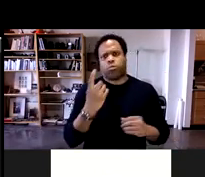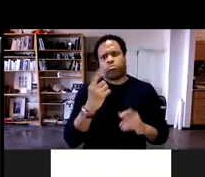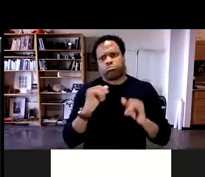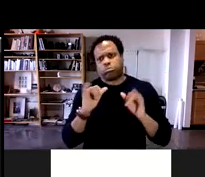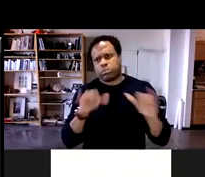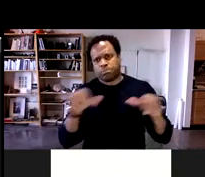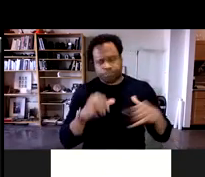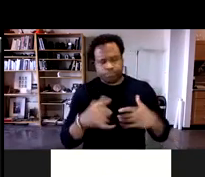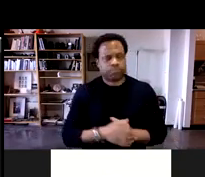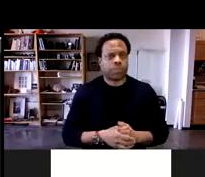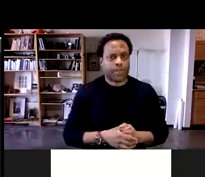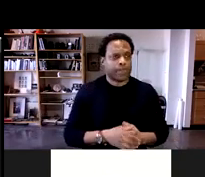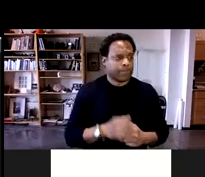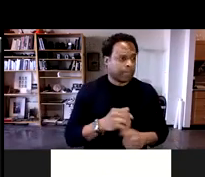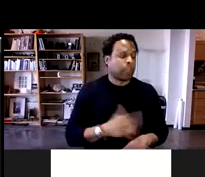other variations.